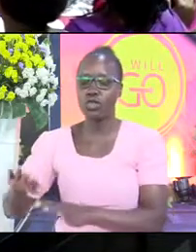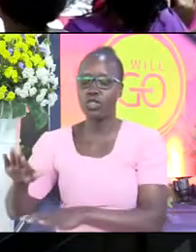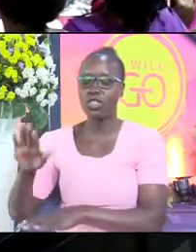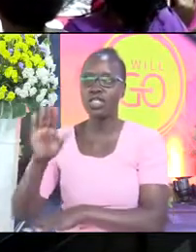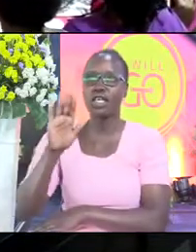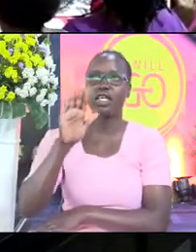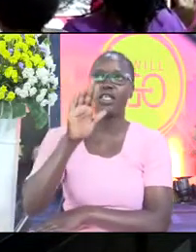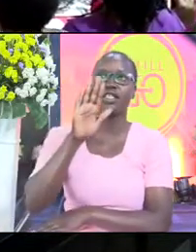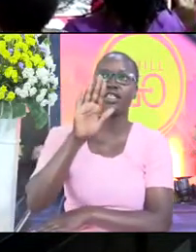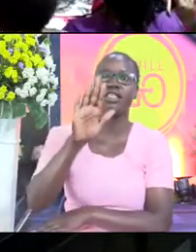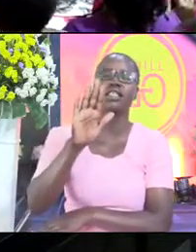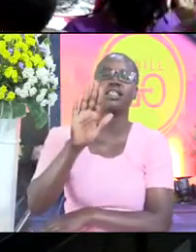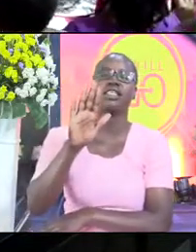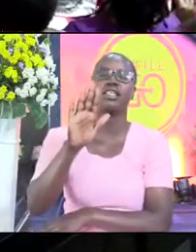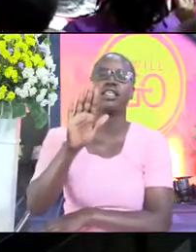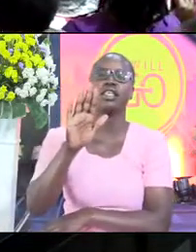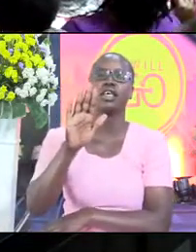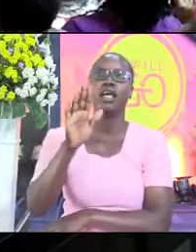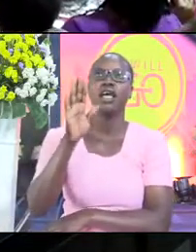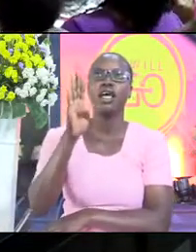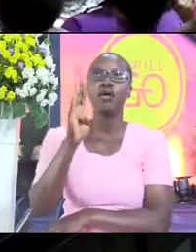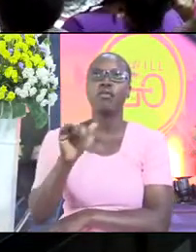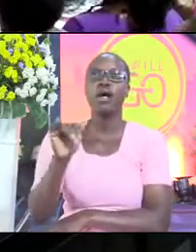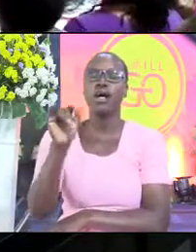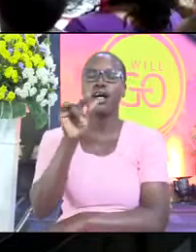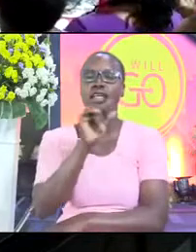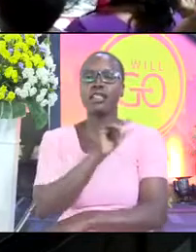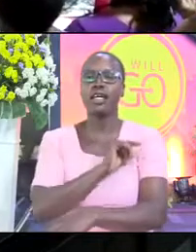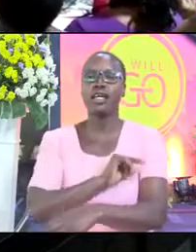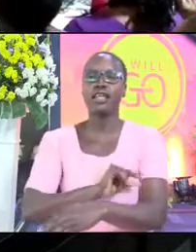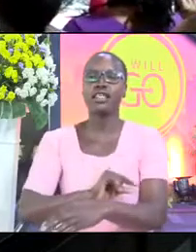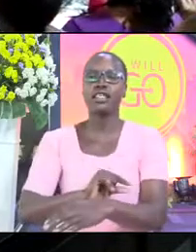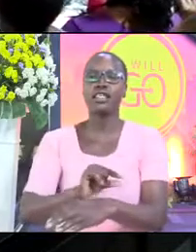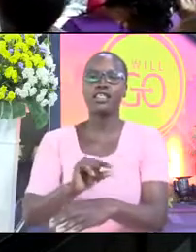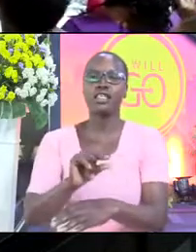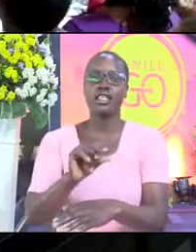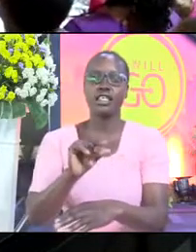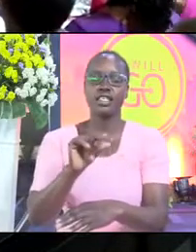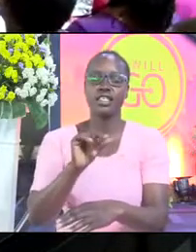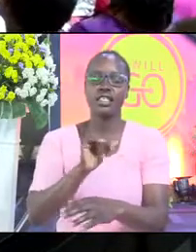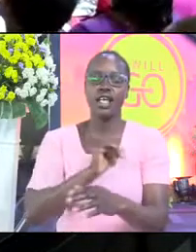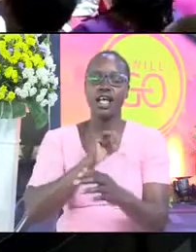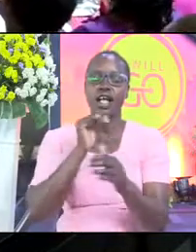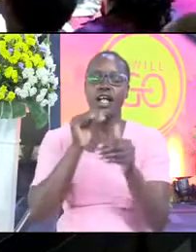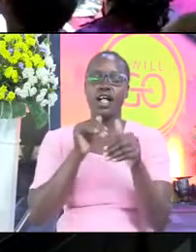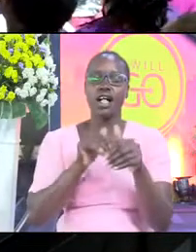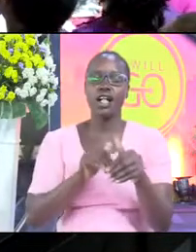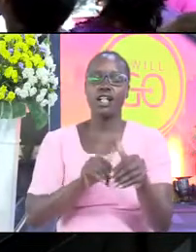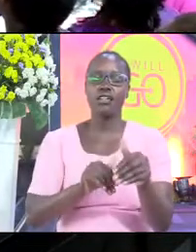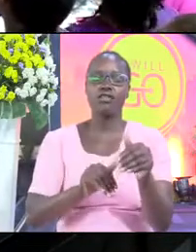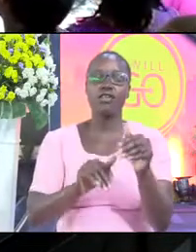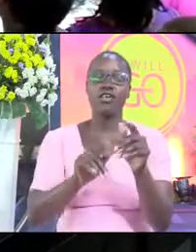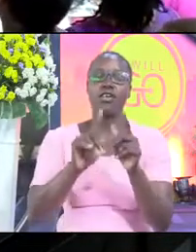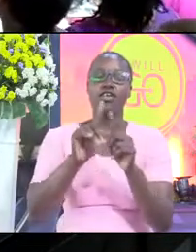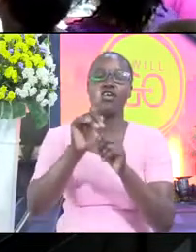should forsake thee. Come. You want to be a champion. You want to be a witness for Jesus. By thy